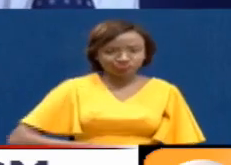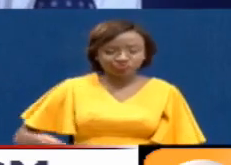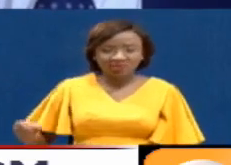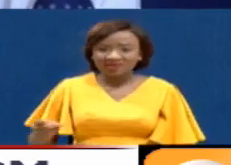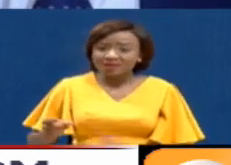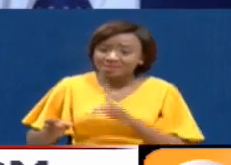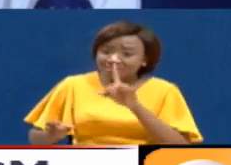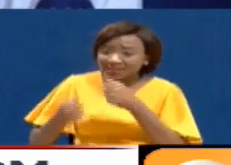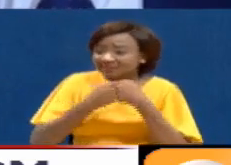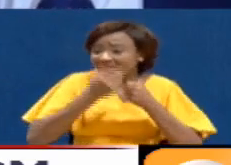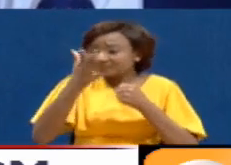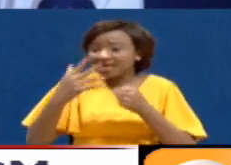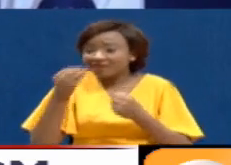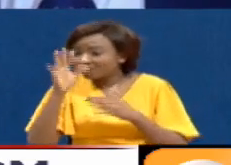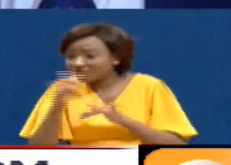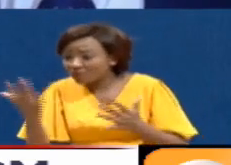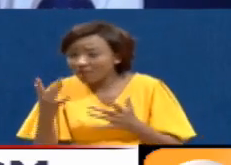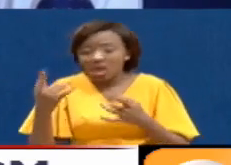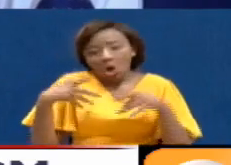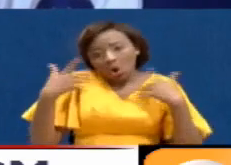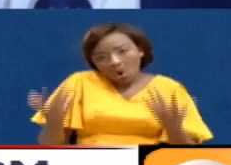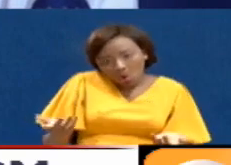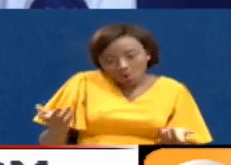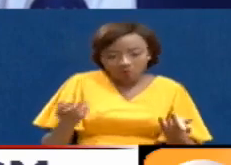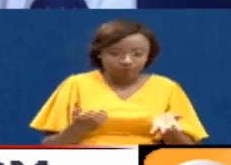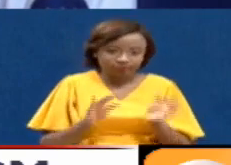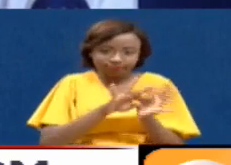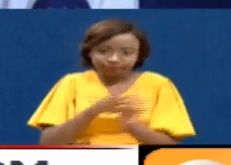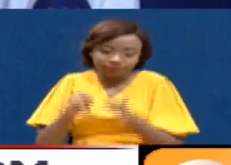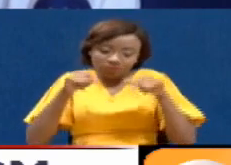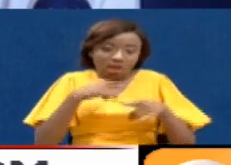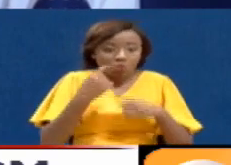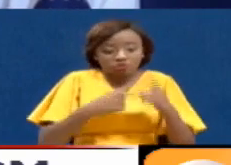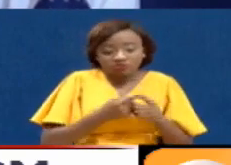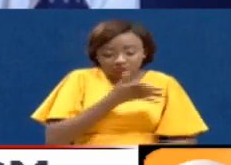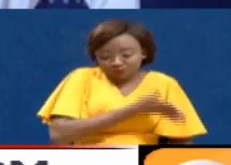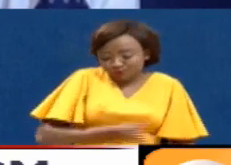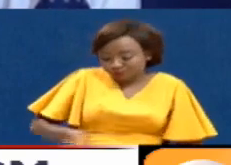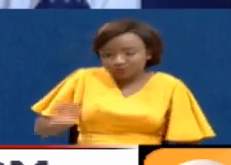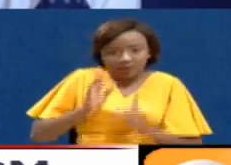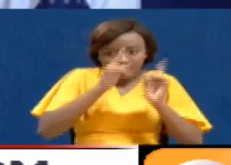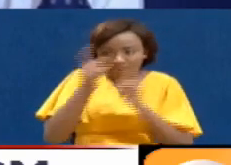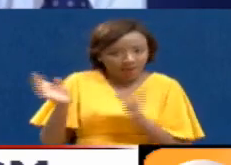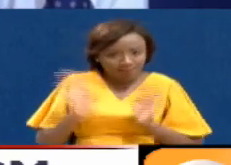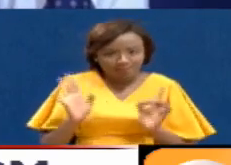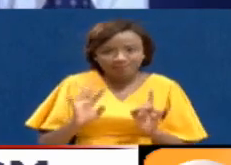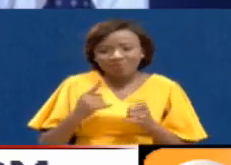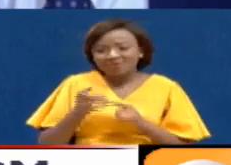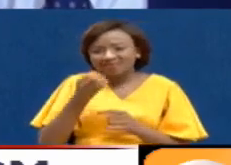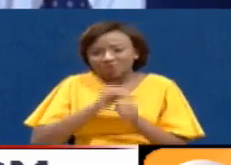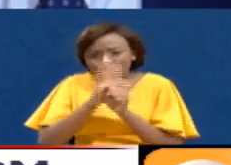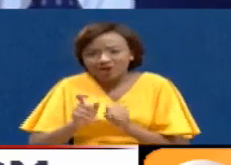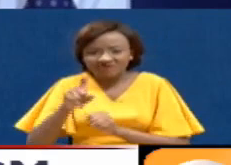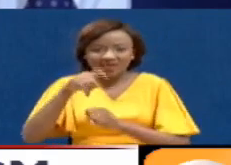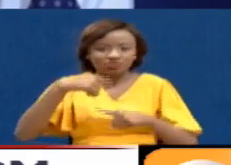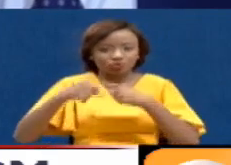could choose to continue with the status quo, and COVID will continue to spread unabated. Realistically, what can Kenya or any other African